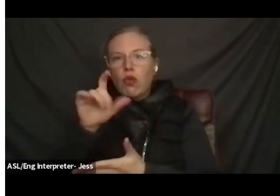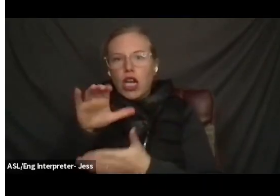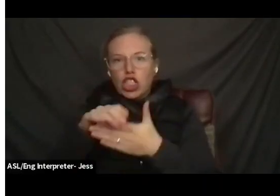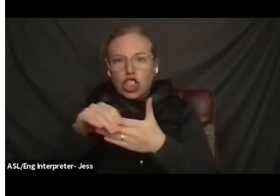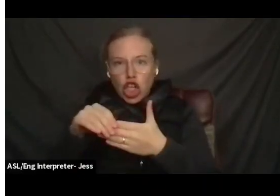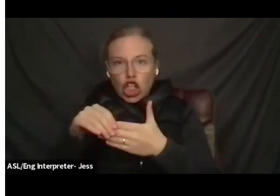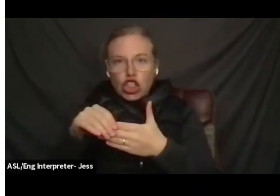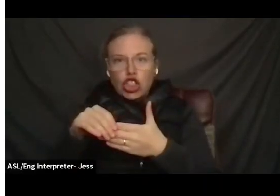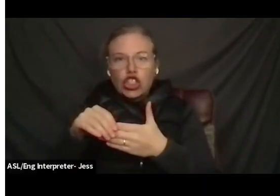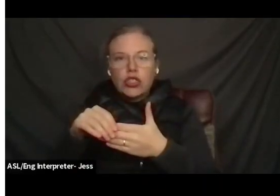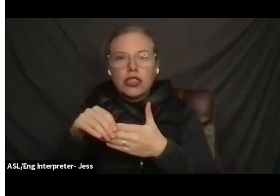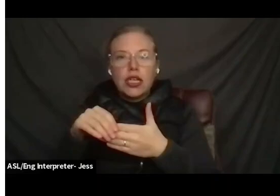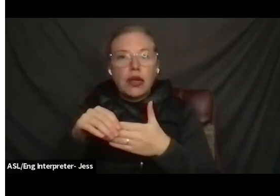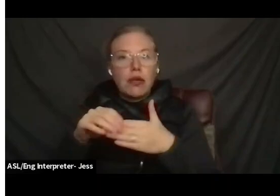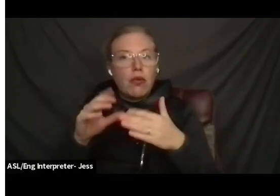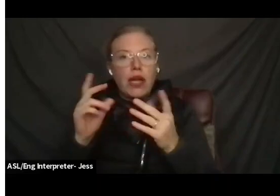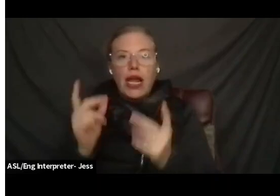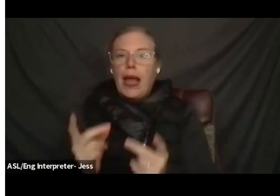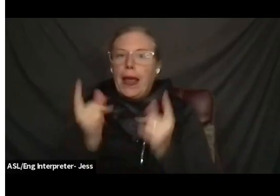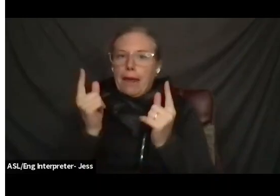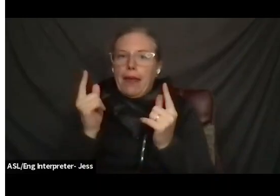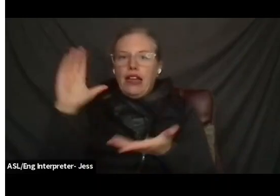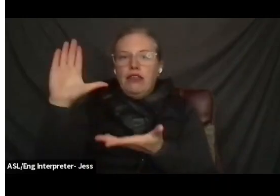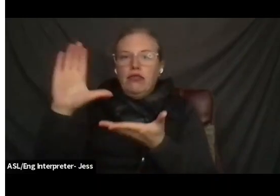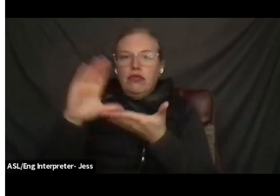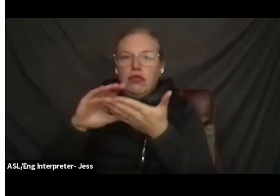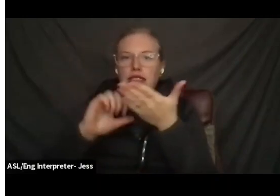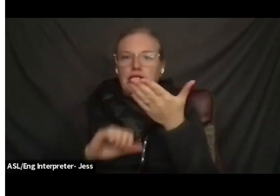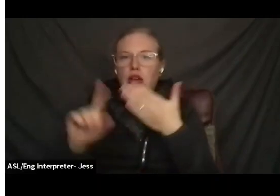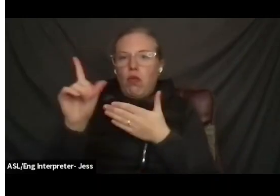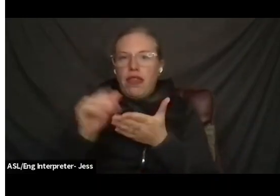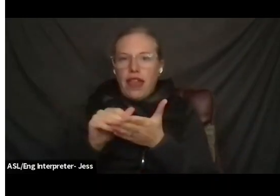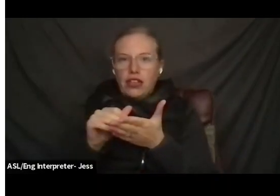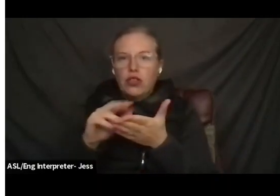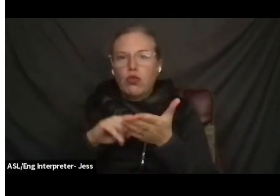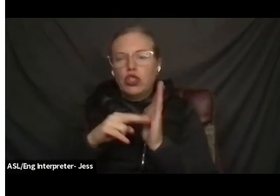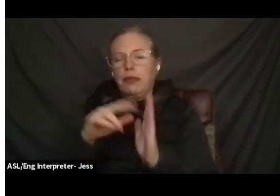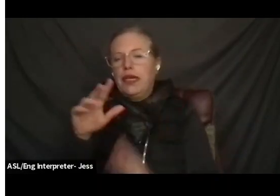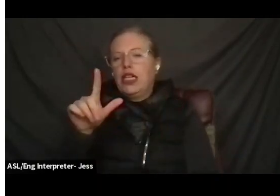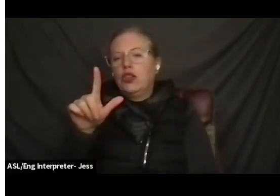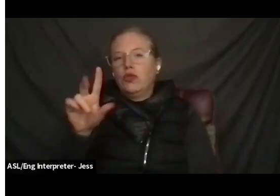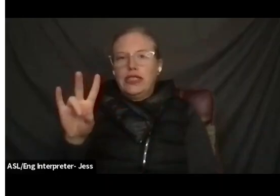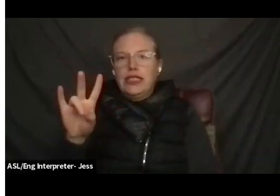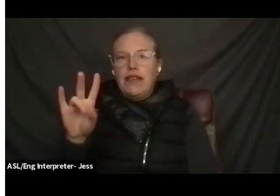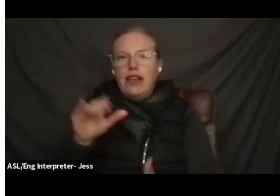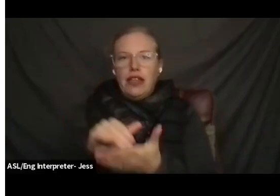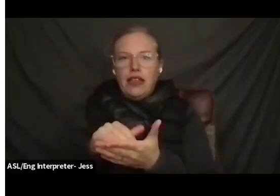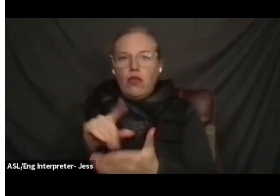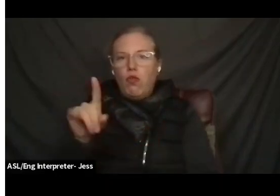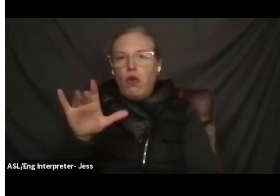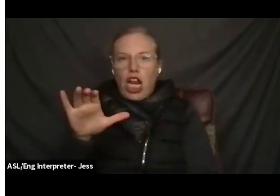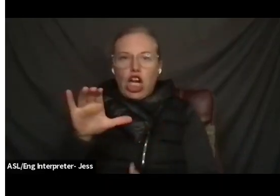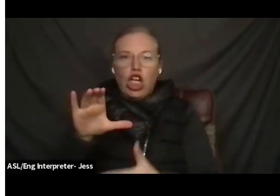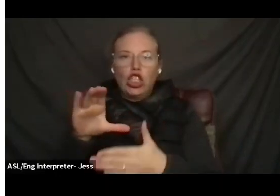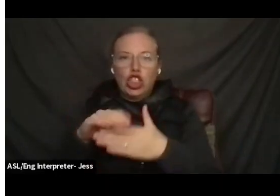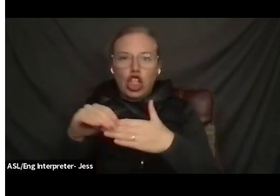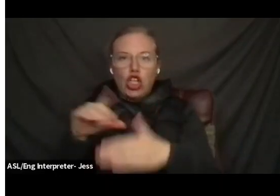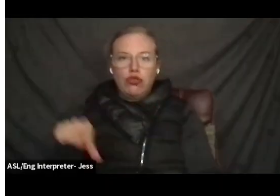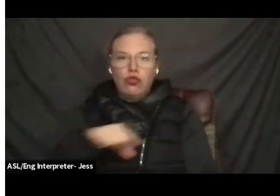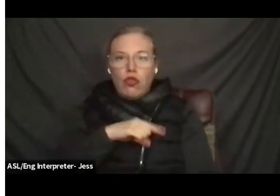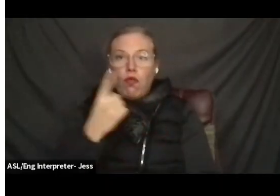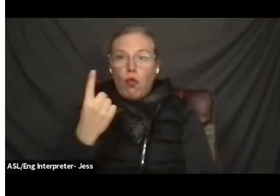$26,100, but we can immediately deduct $1,000, so essentially that would be $27,100. If